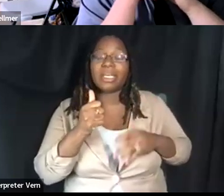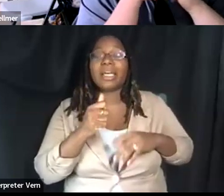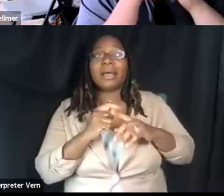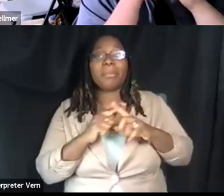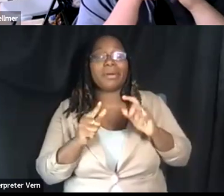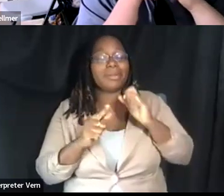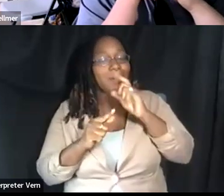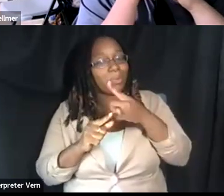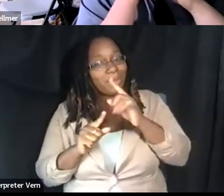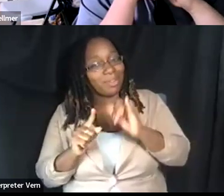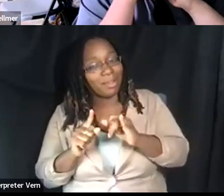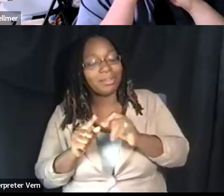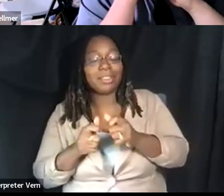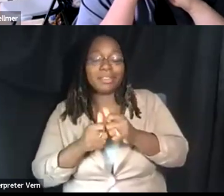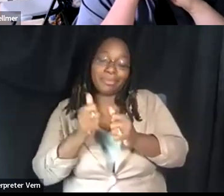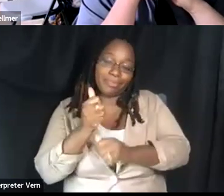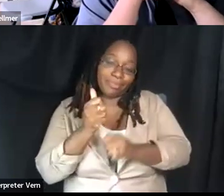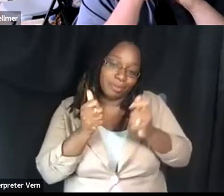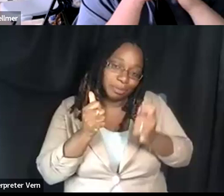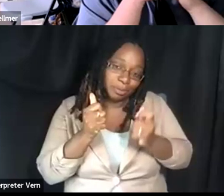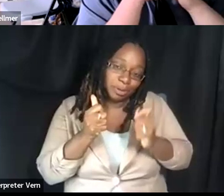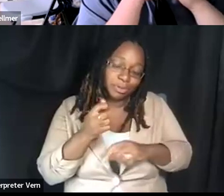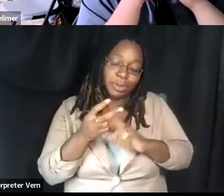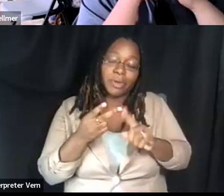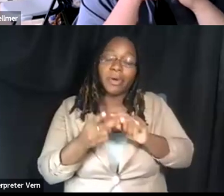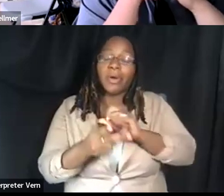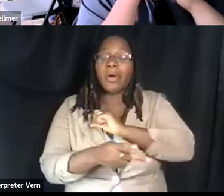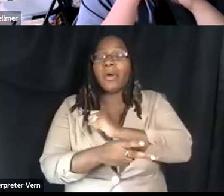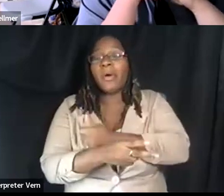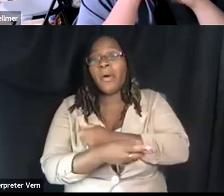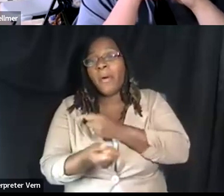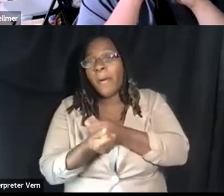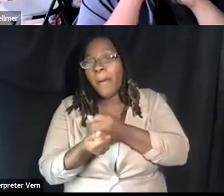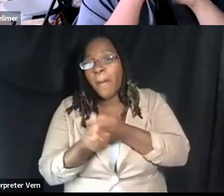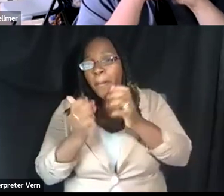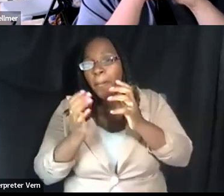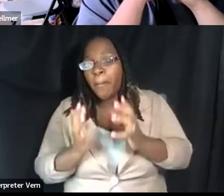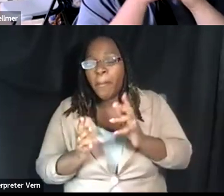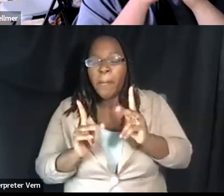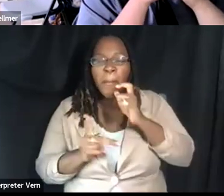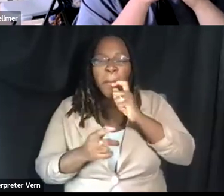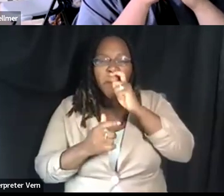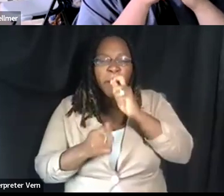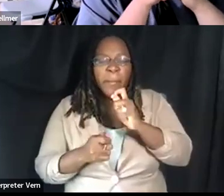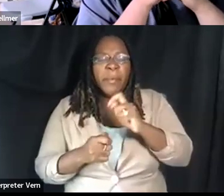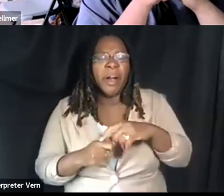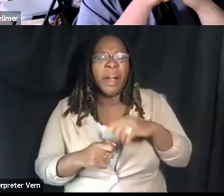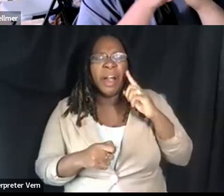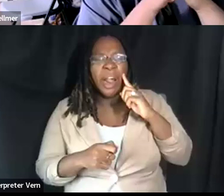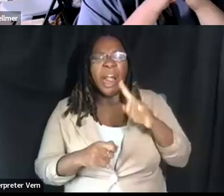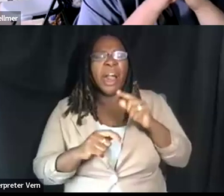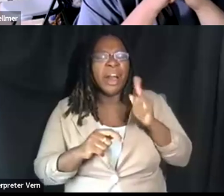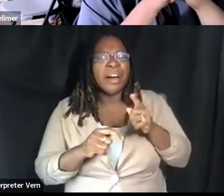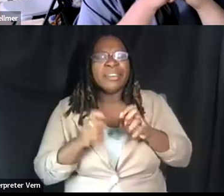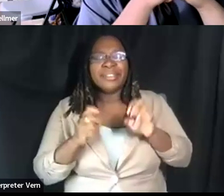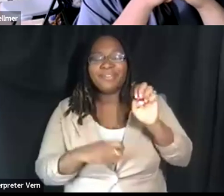beneficiaries, they're authorized advocates, people interested in. So is the executive director of the DD